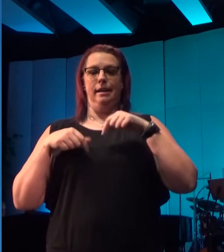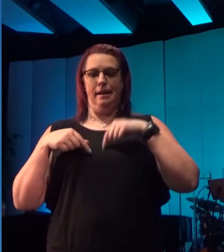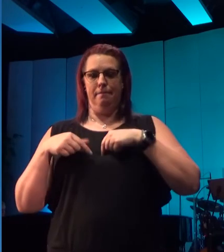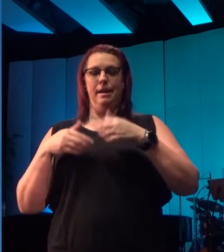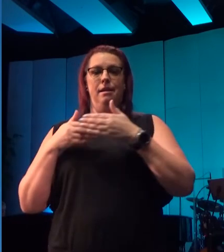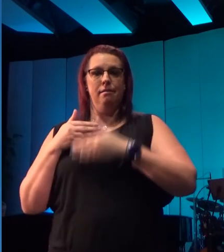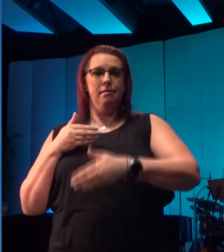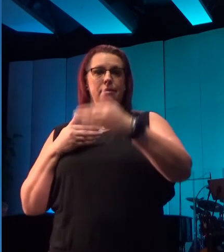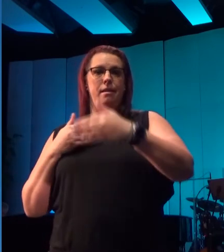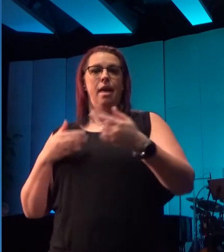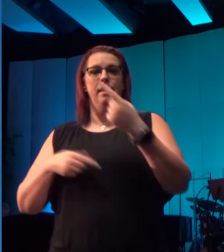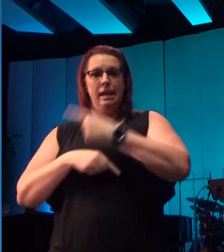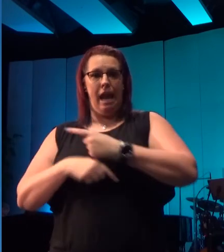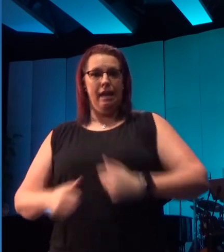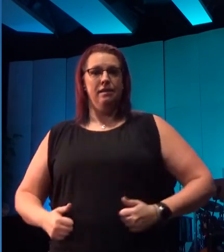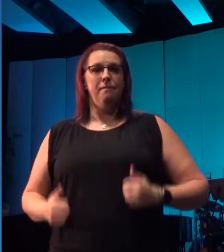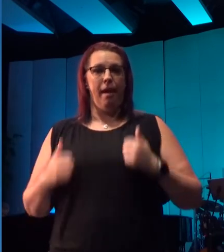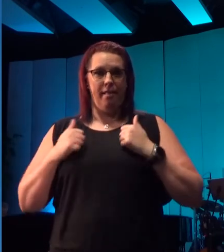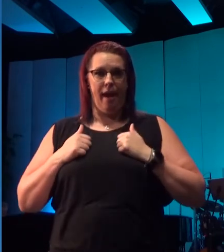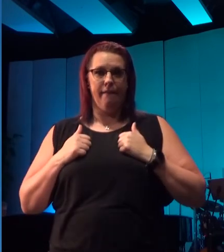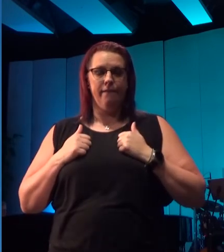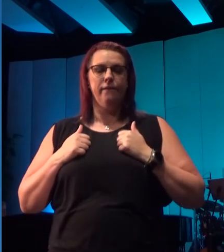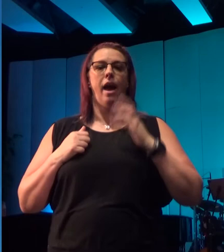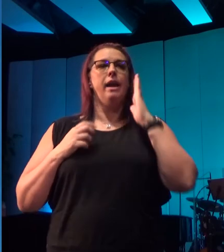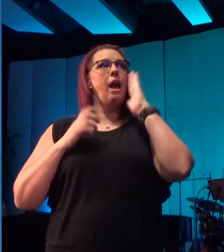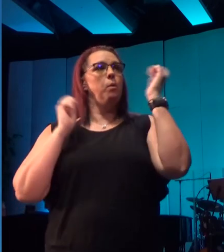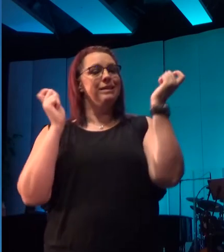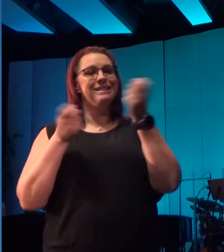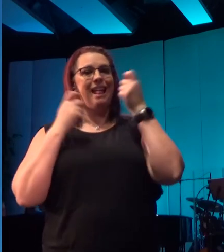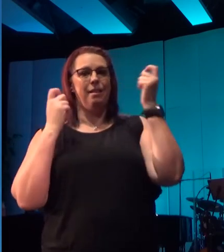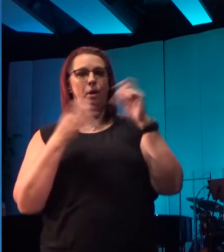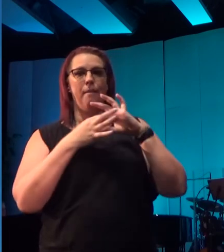my life, and I shall celebrate my